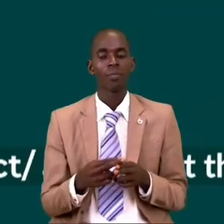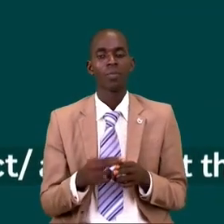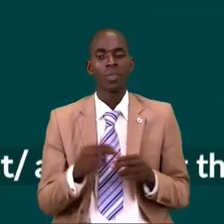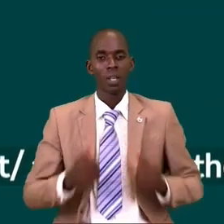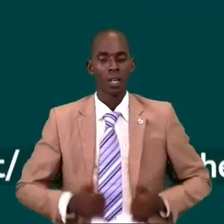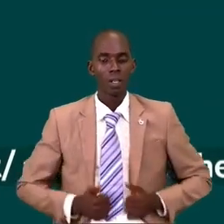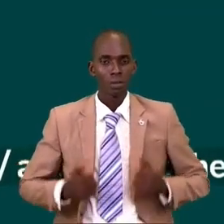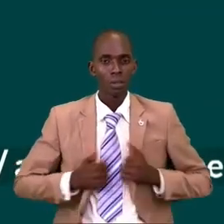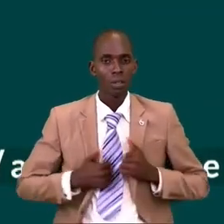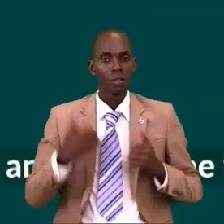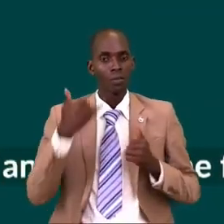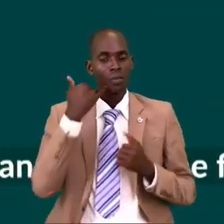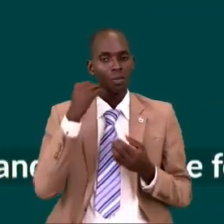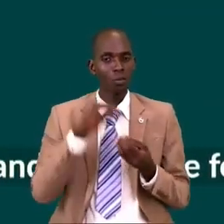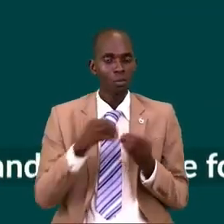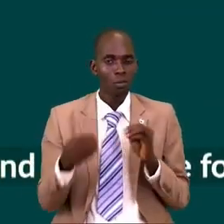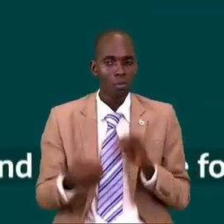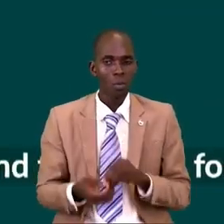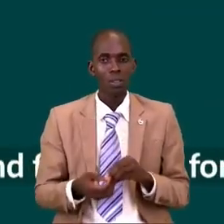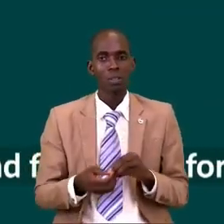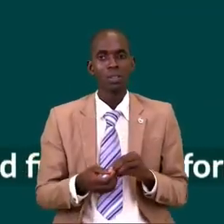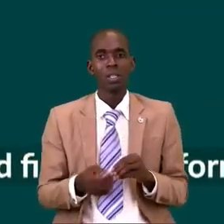side.